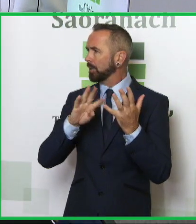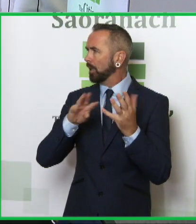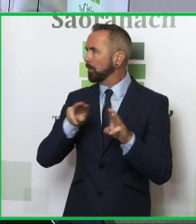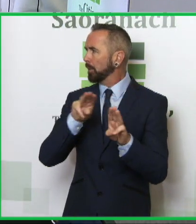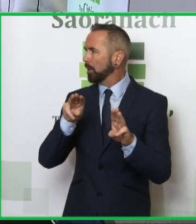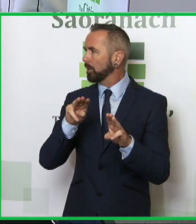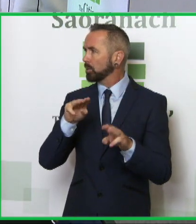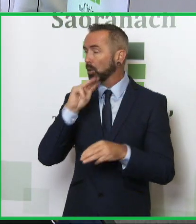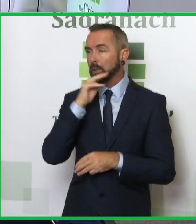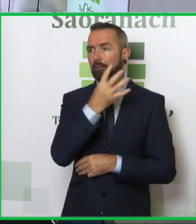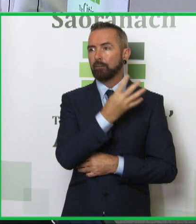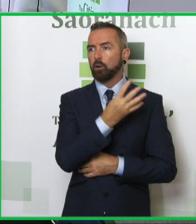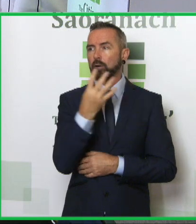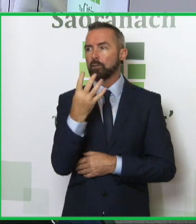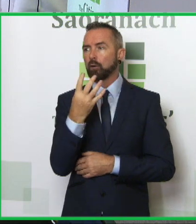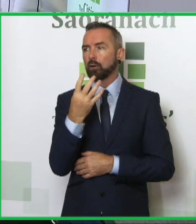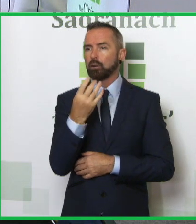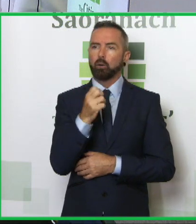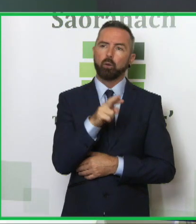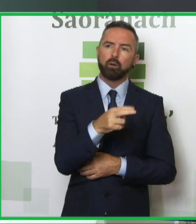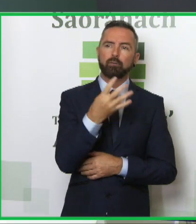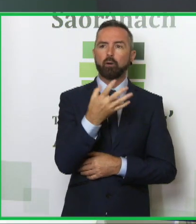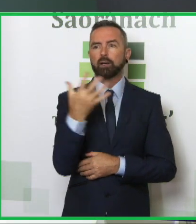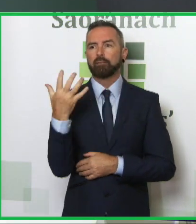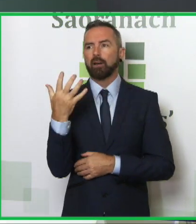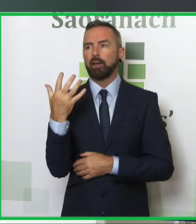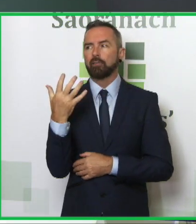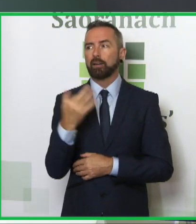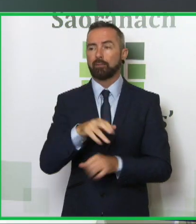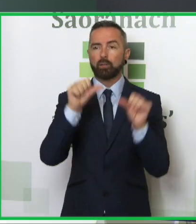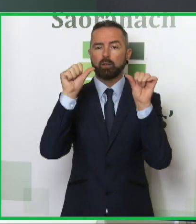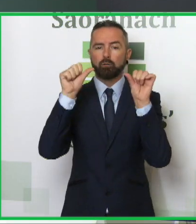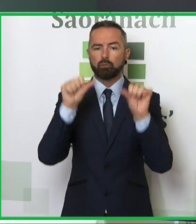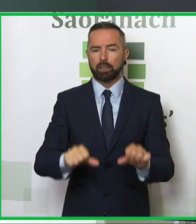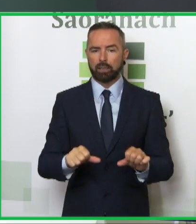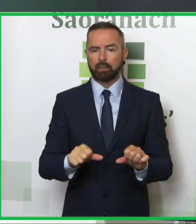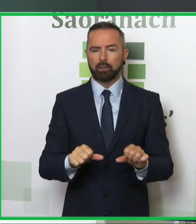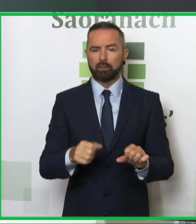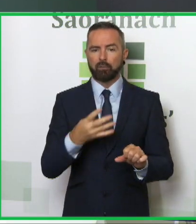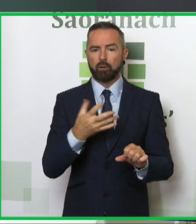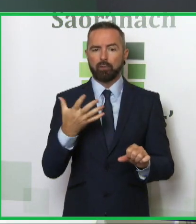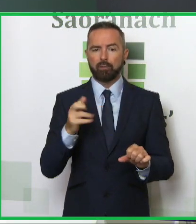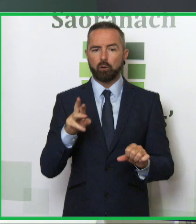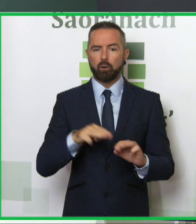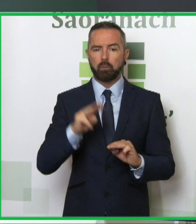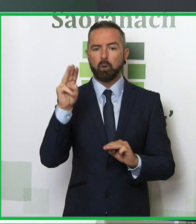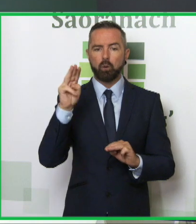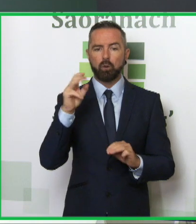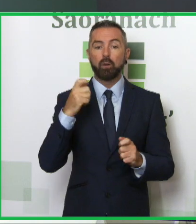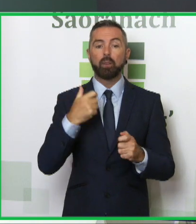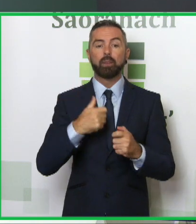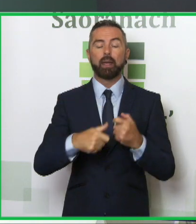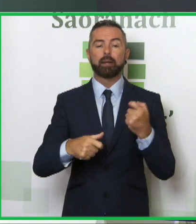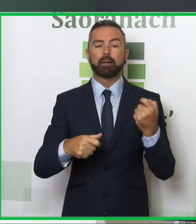so 44, 90, 45. If the agrees get a 45 or more, that would make